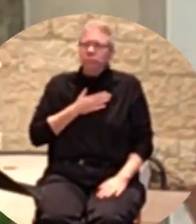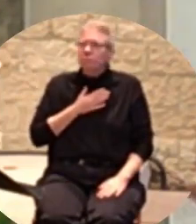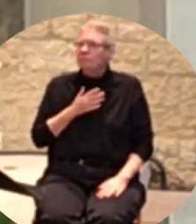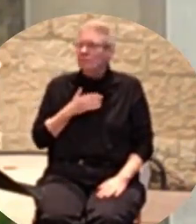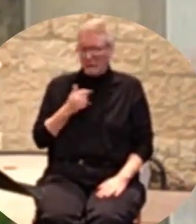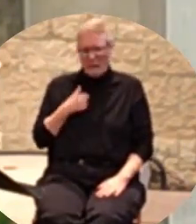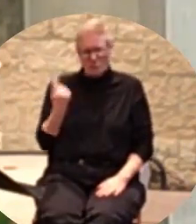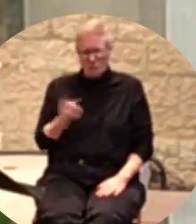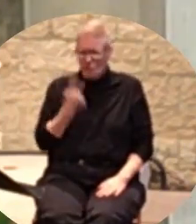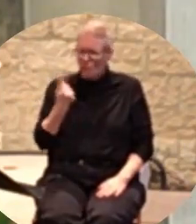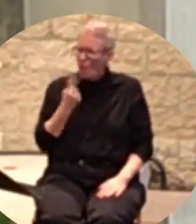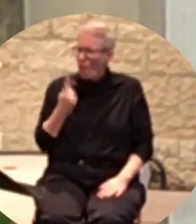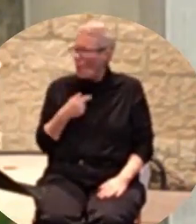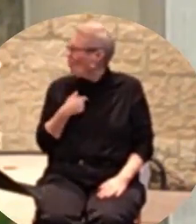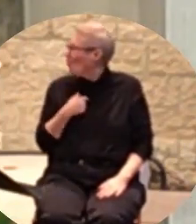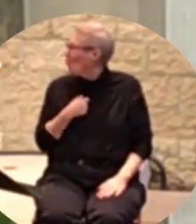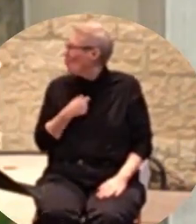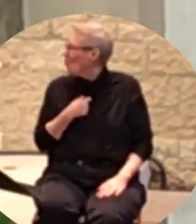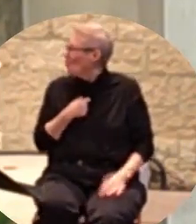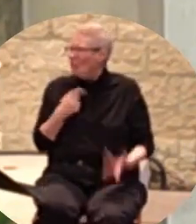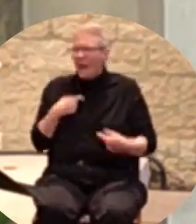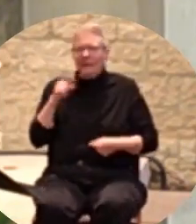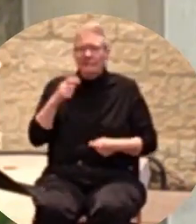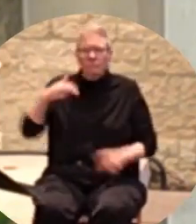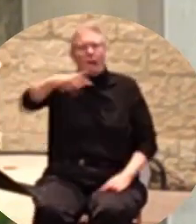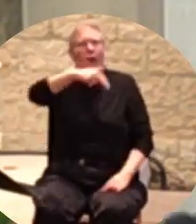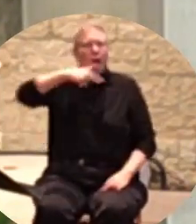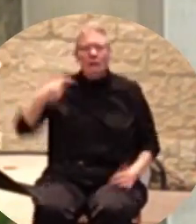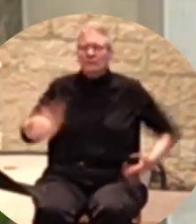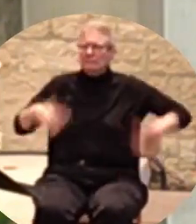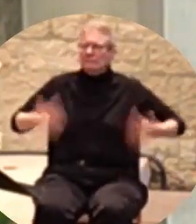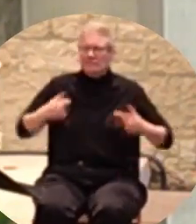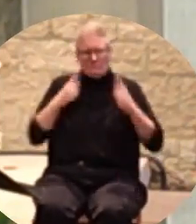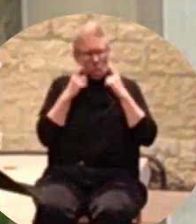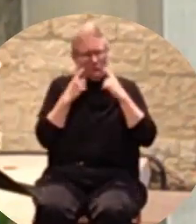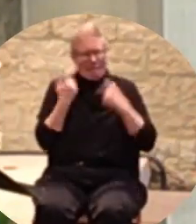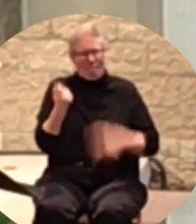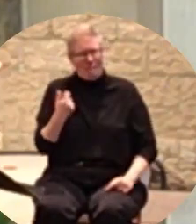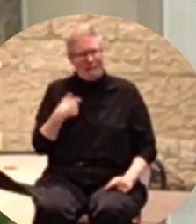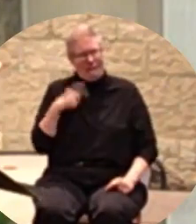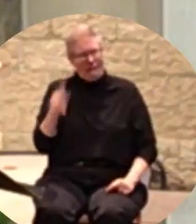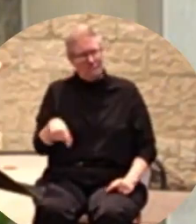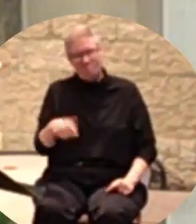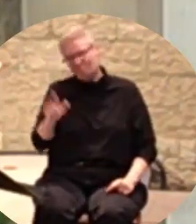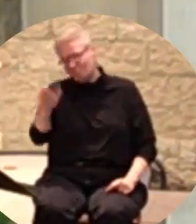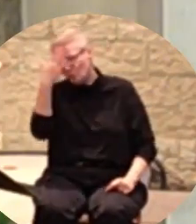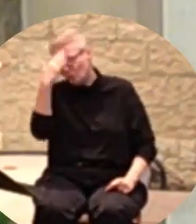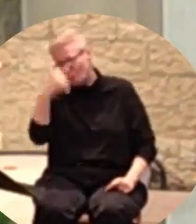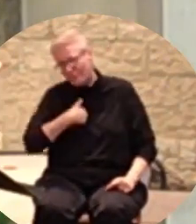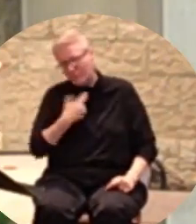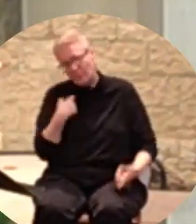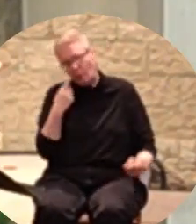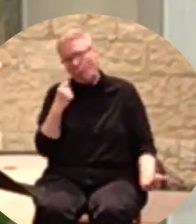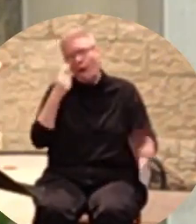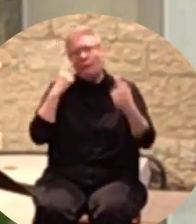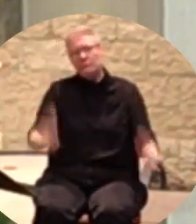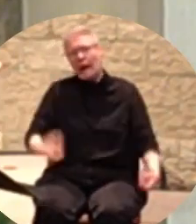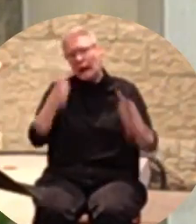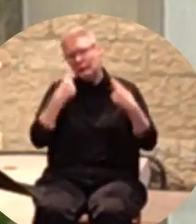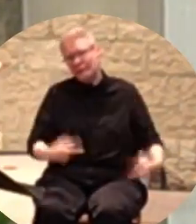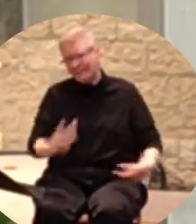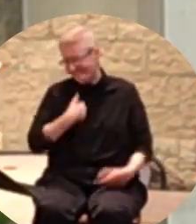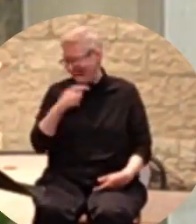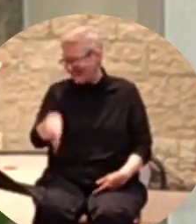by myself. I had to get up and walk around the house, shake it off. I had to cry a little bit. You know me, a lot. I had to cry a lot.